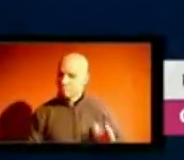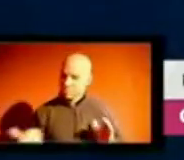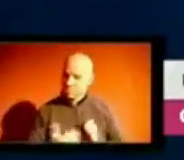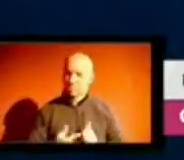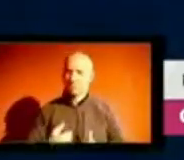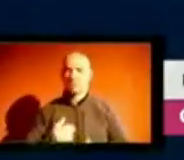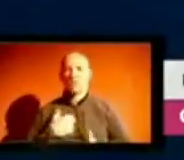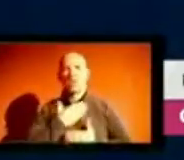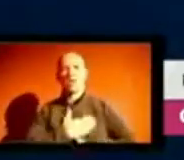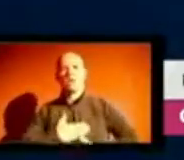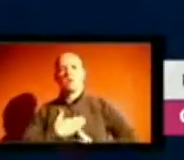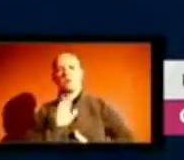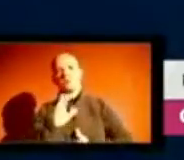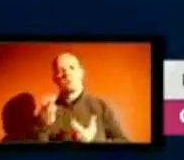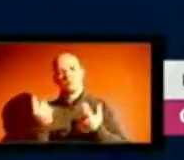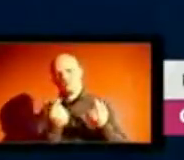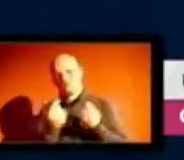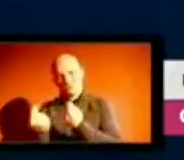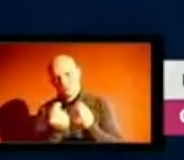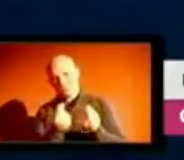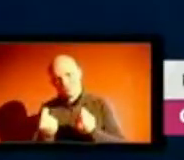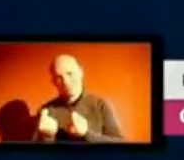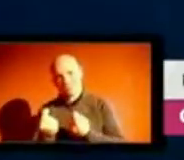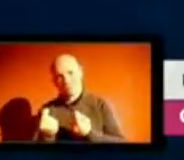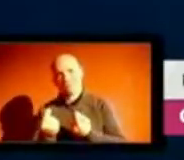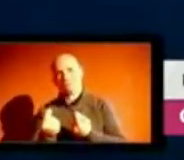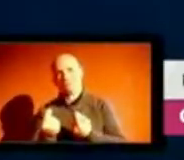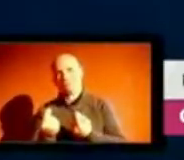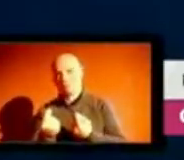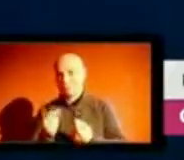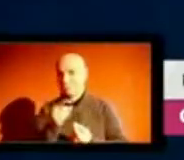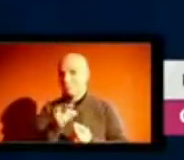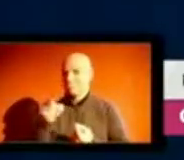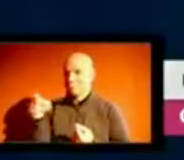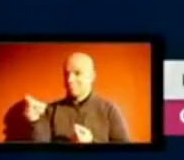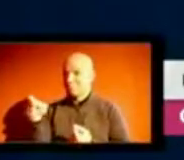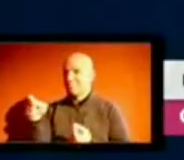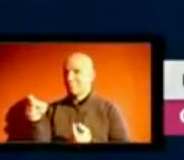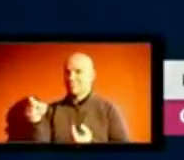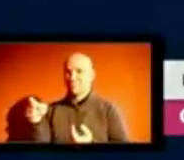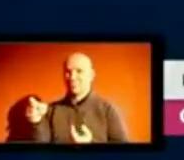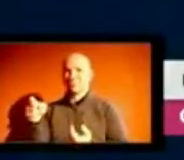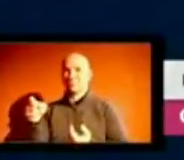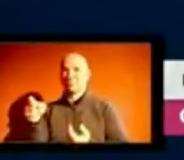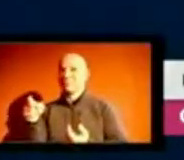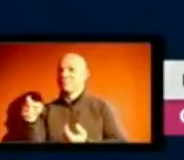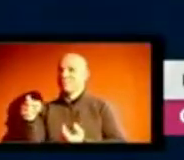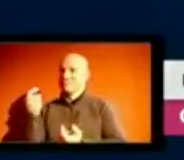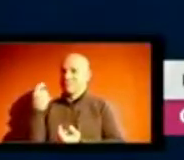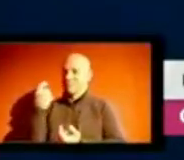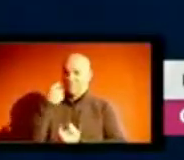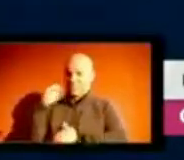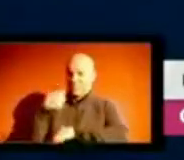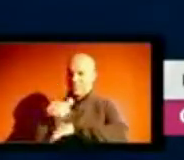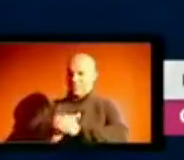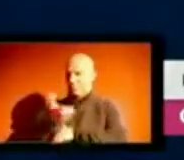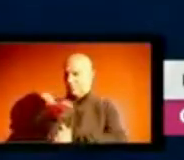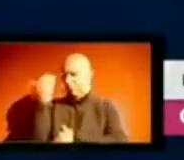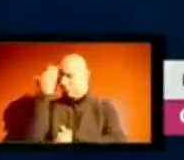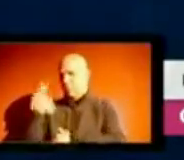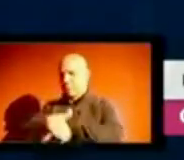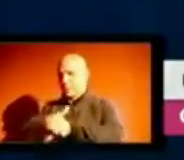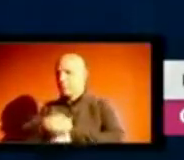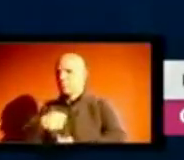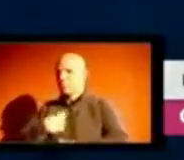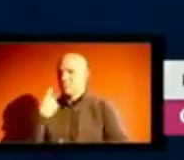I appreciate all you do. And for those who don't speak English, I'll just say que le acabo de agradecer a